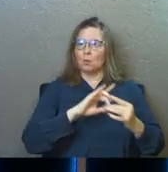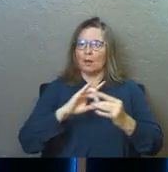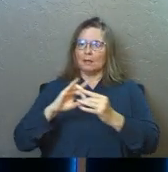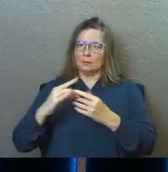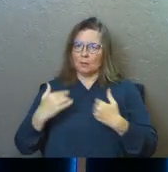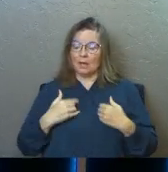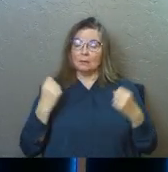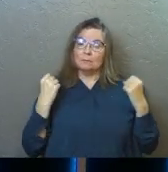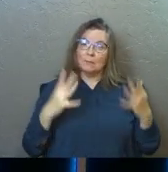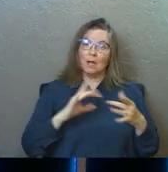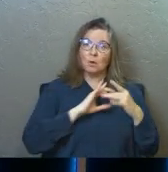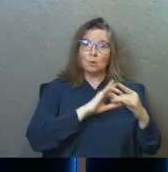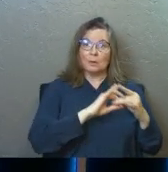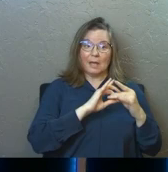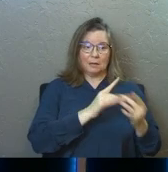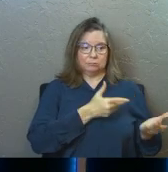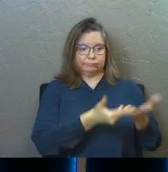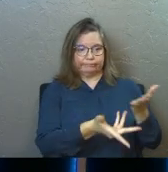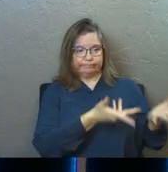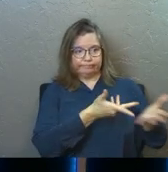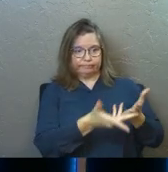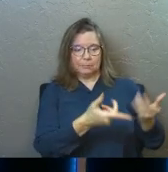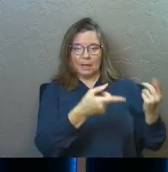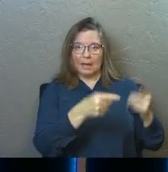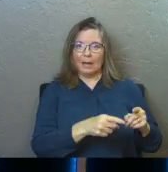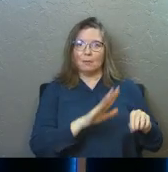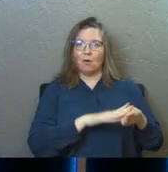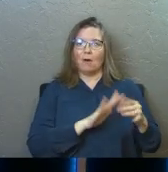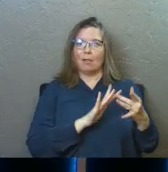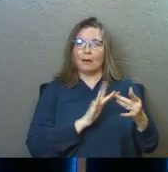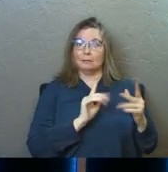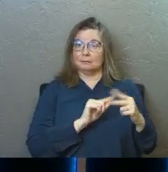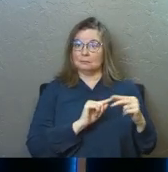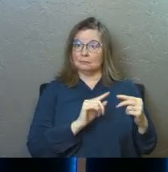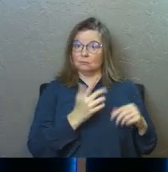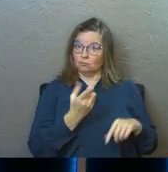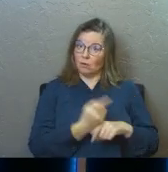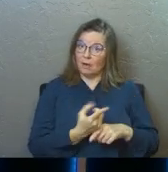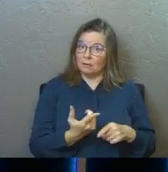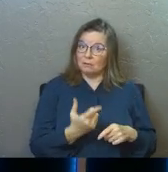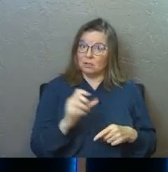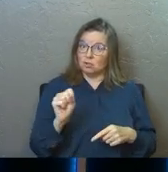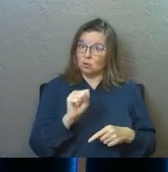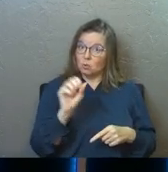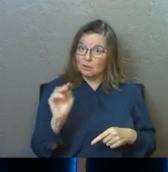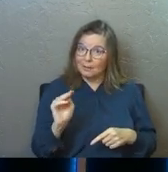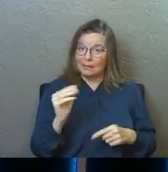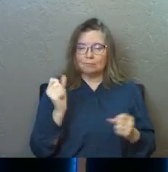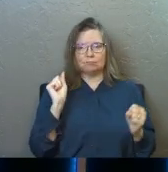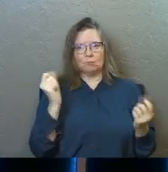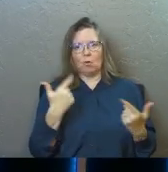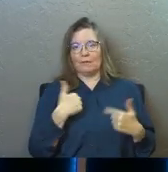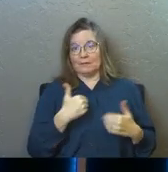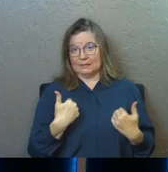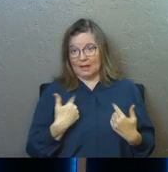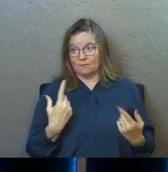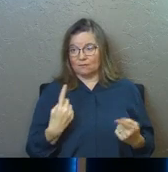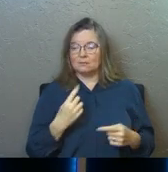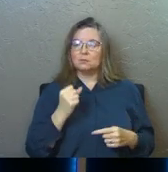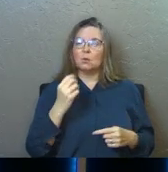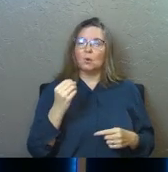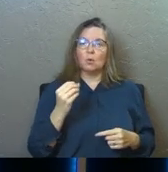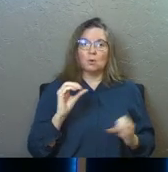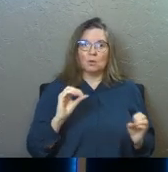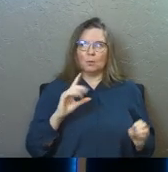relationships that we have. So much relational interaction happens online, right? Anybody have social media? All of us have social media, right? And